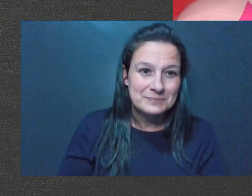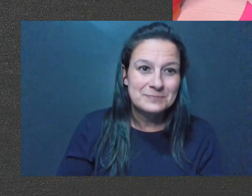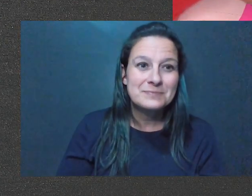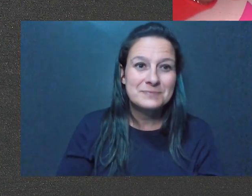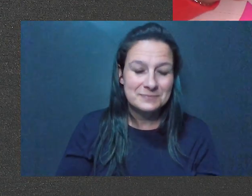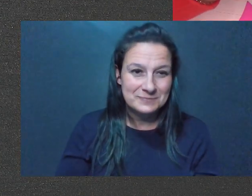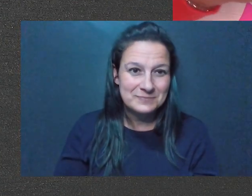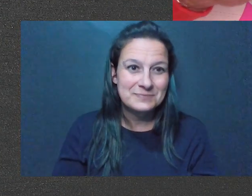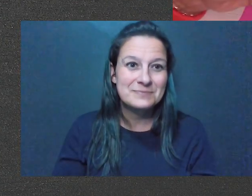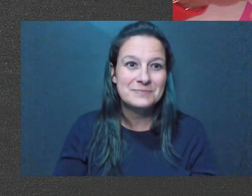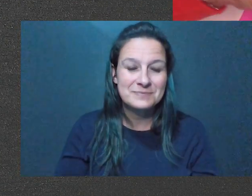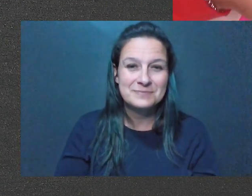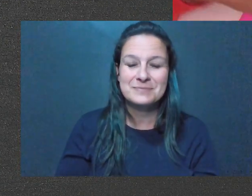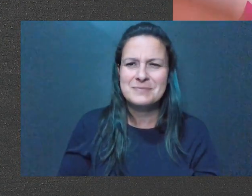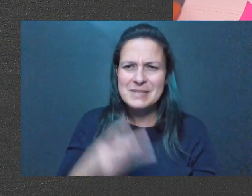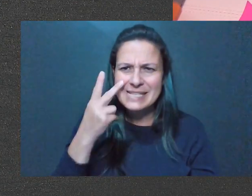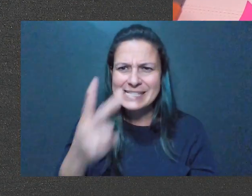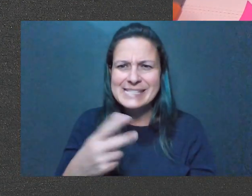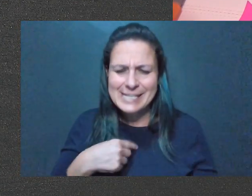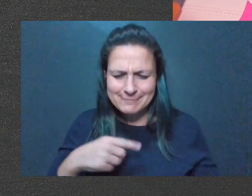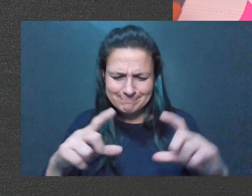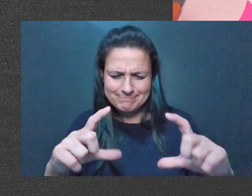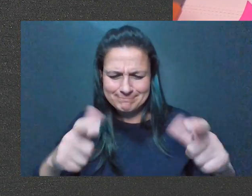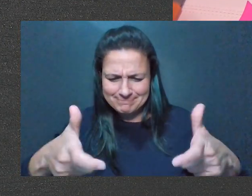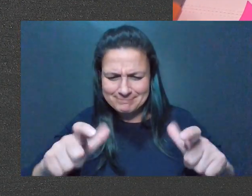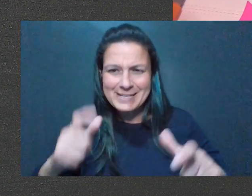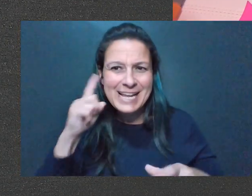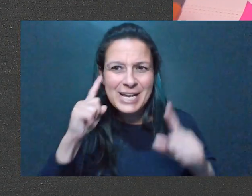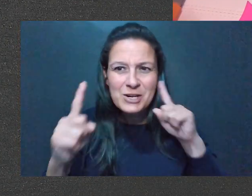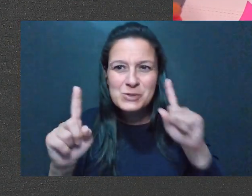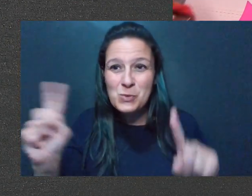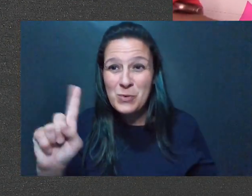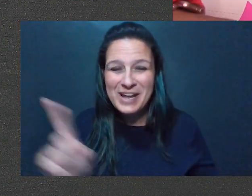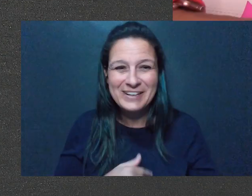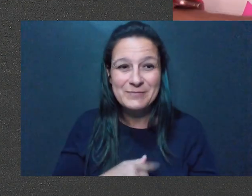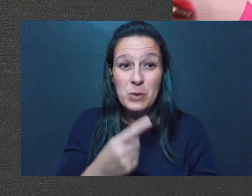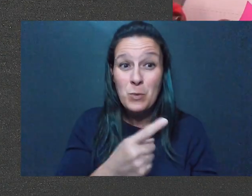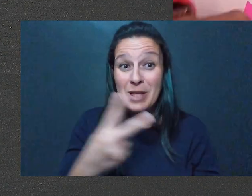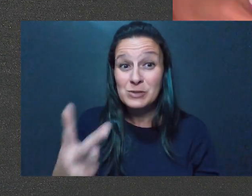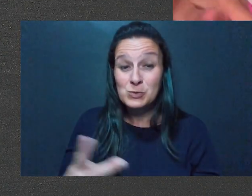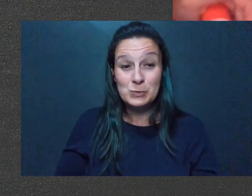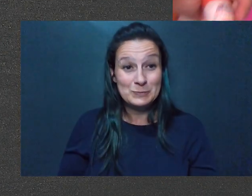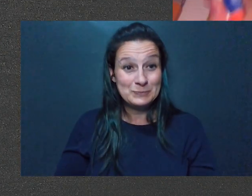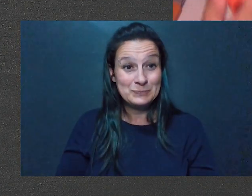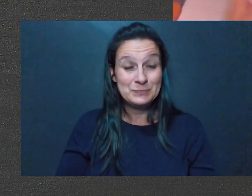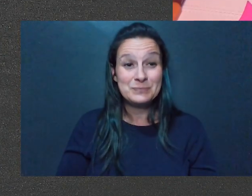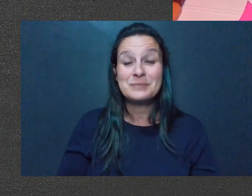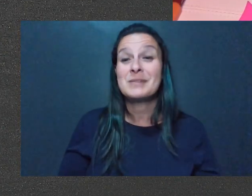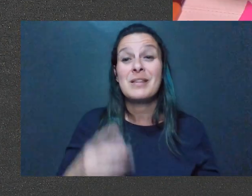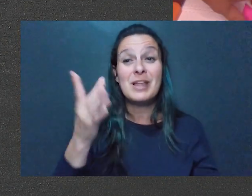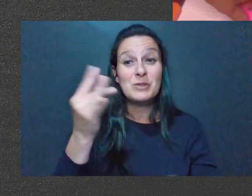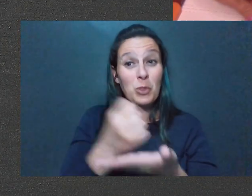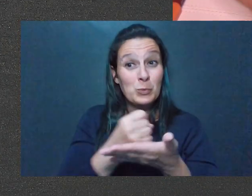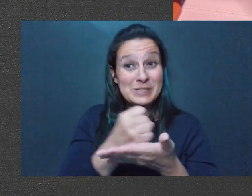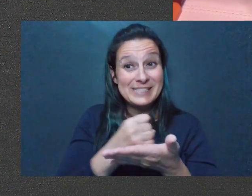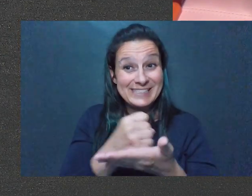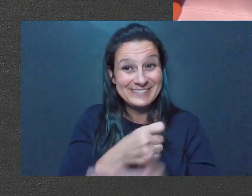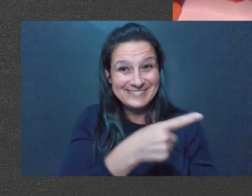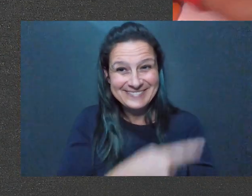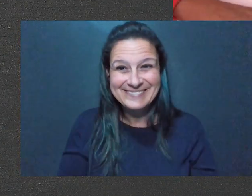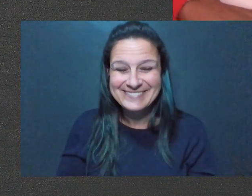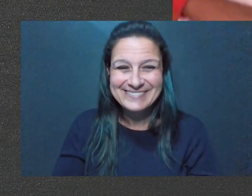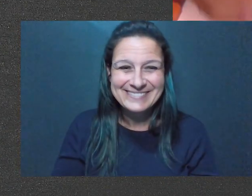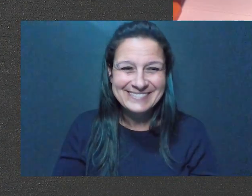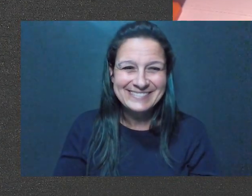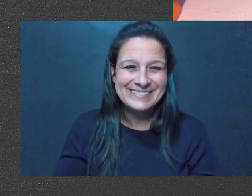So look on the front and see where a piggy needs ears. 1, 2. That's what your glue stick's for. 1,